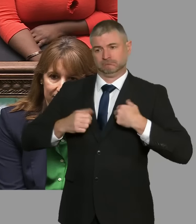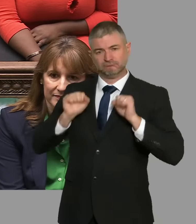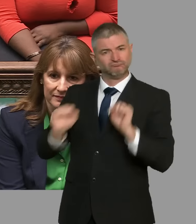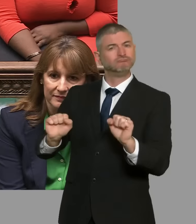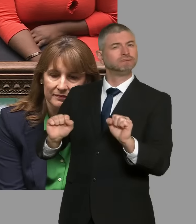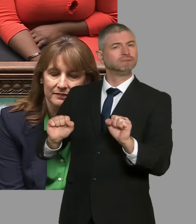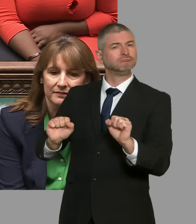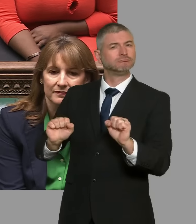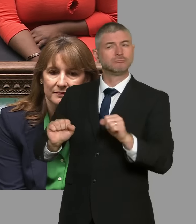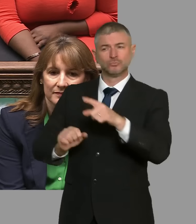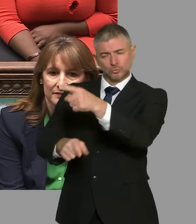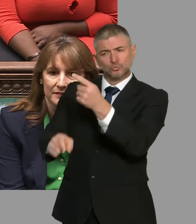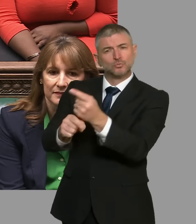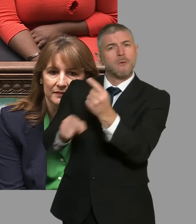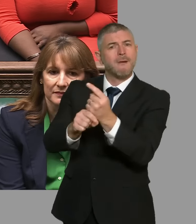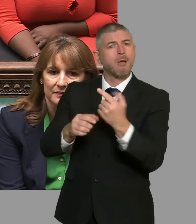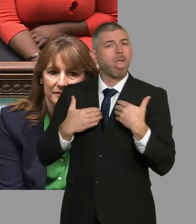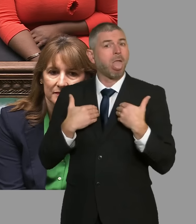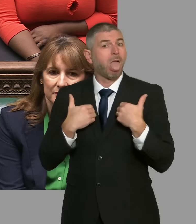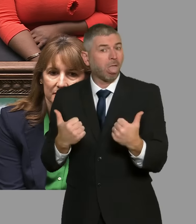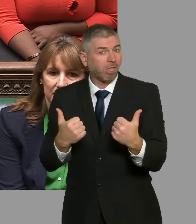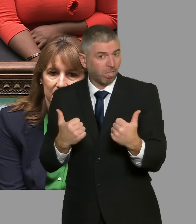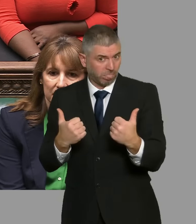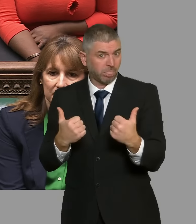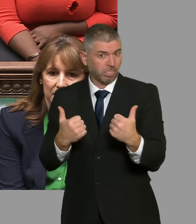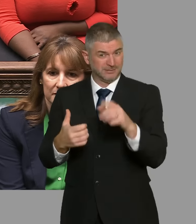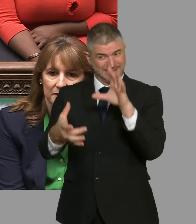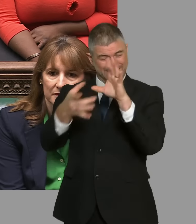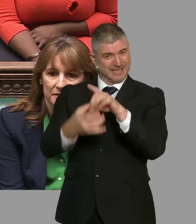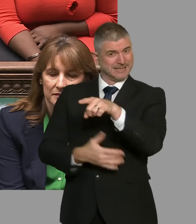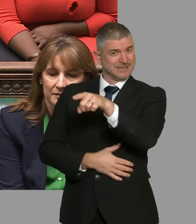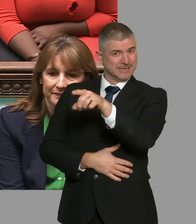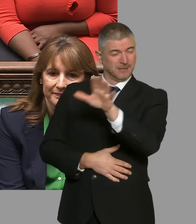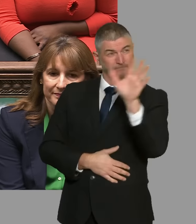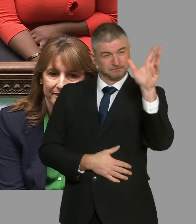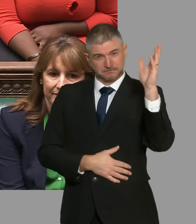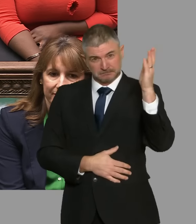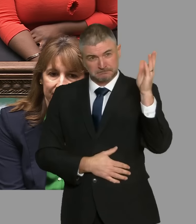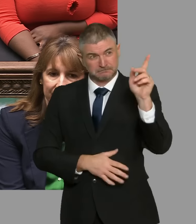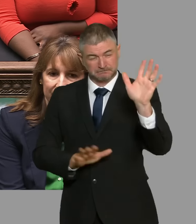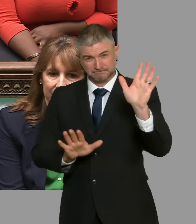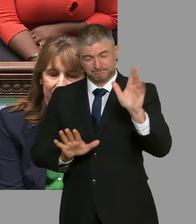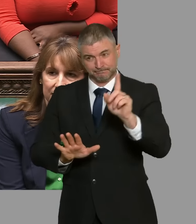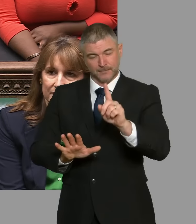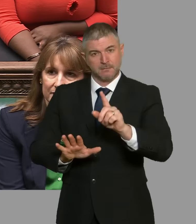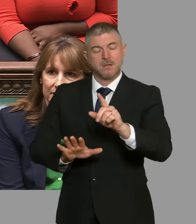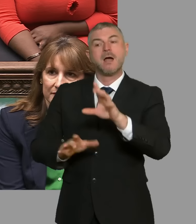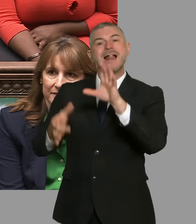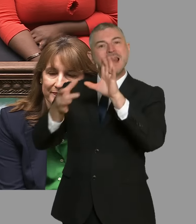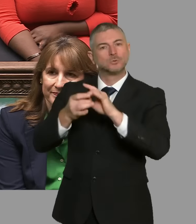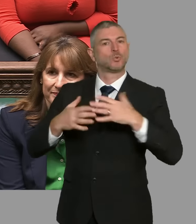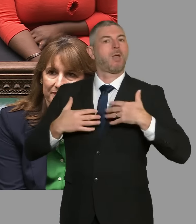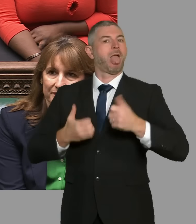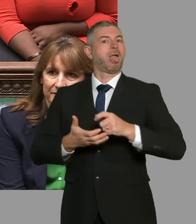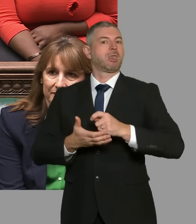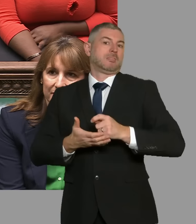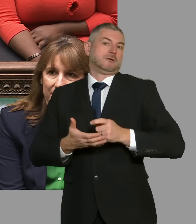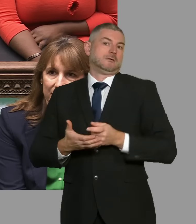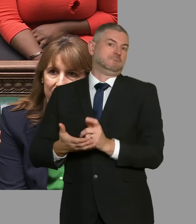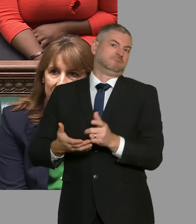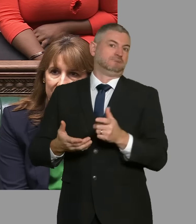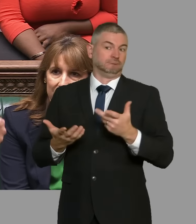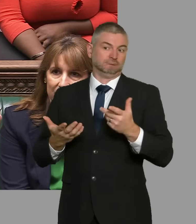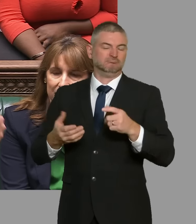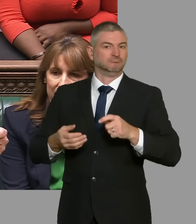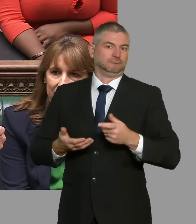in relation to, Mr. Speaker, in relation to Health Secretary, he promised before the election that in the first year of a Labour government we'd deliver